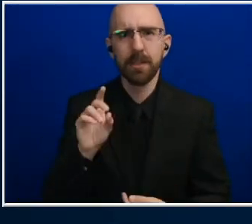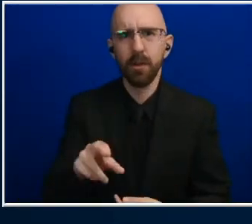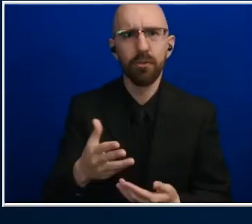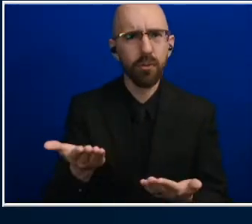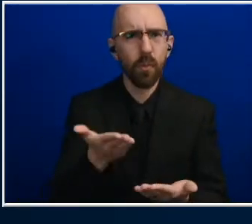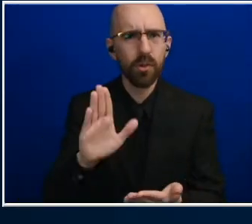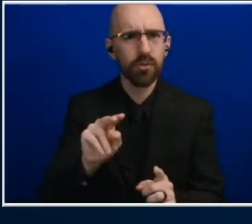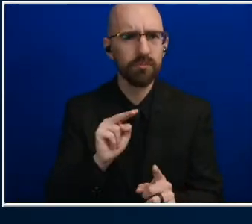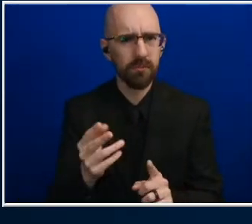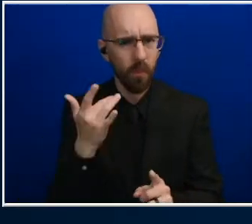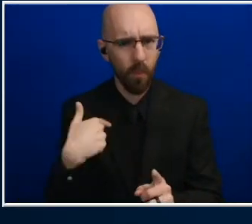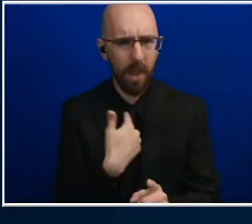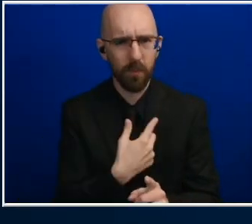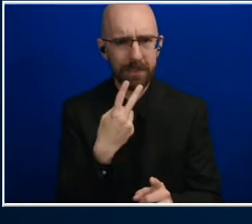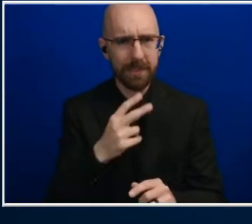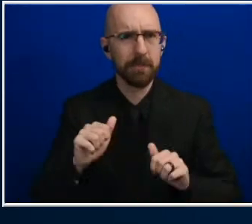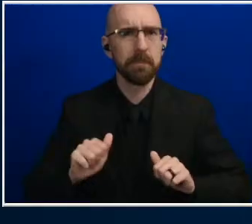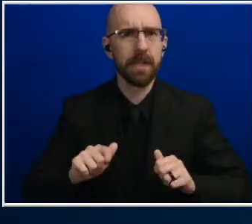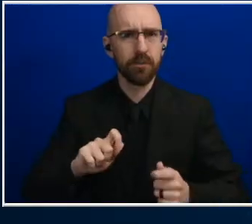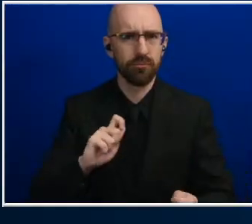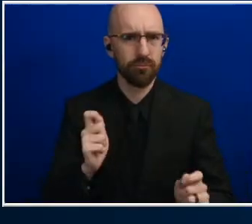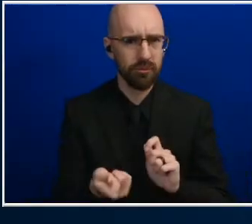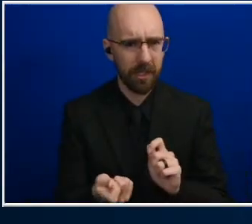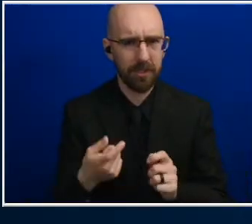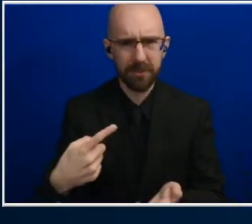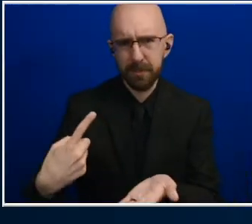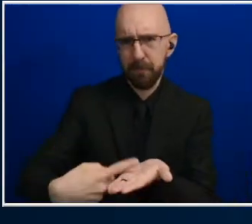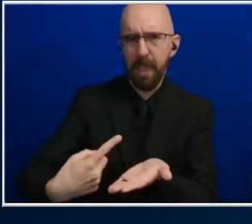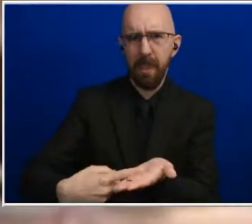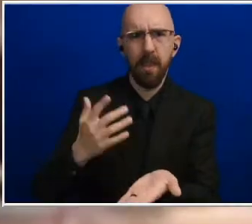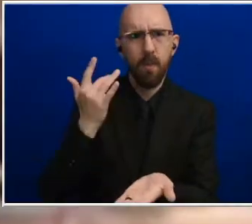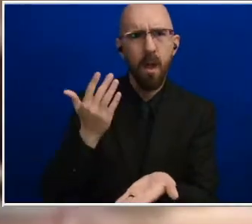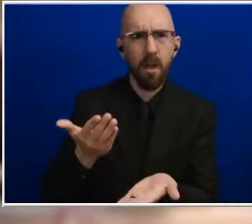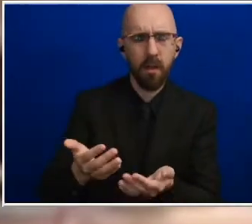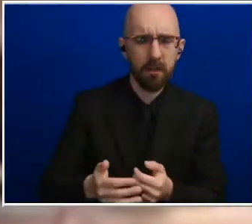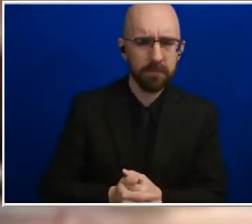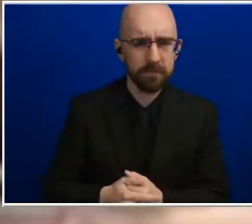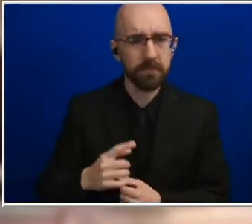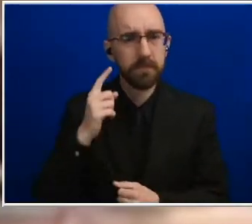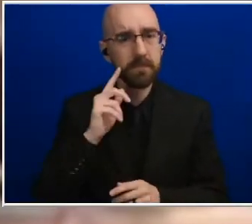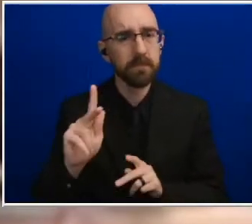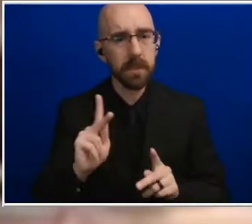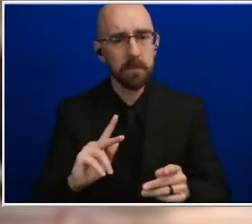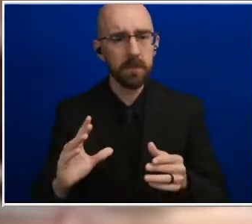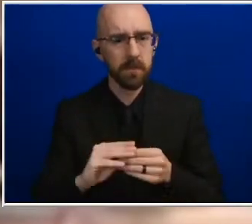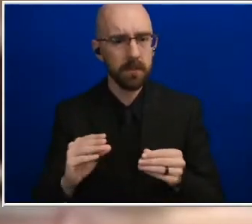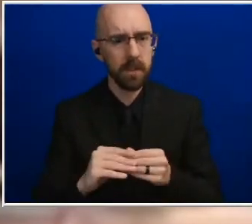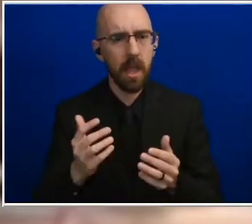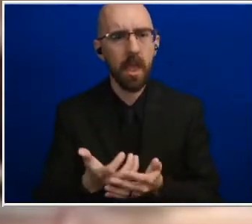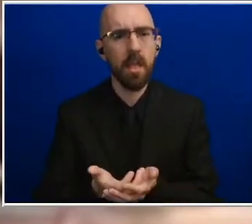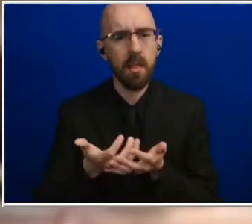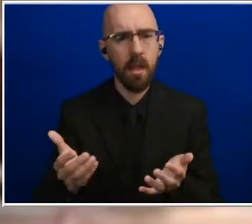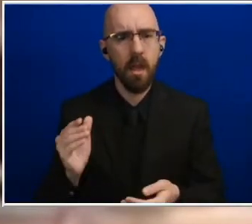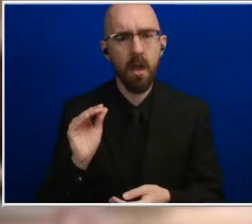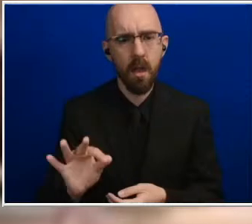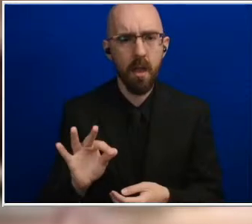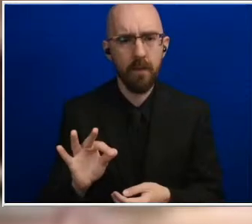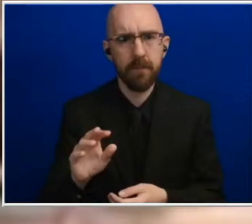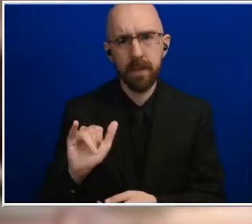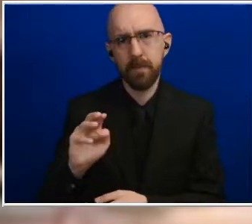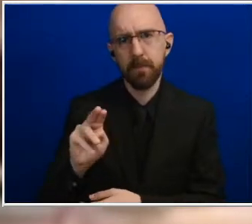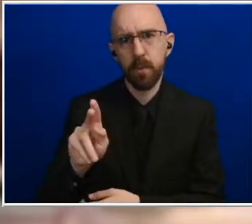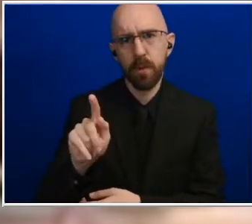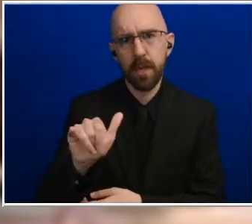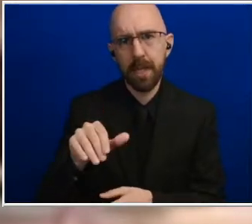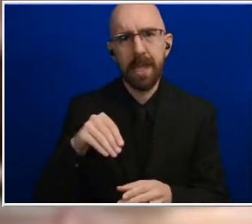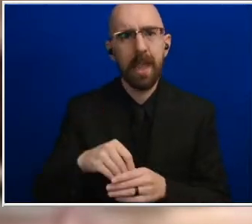the potential change? Why is there a debate? Well, I think people are saying there's a lot of immunity in our